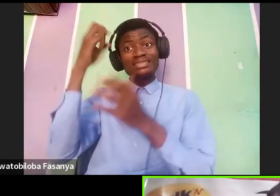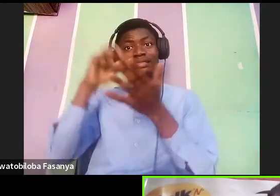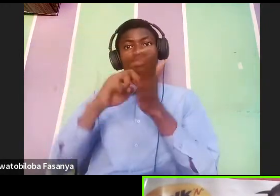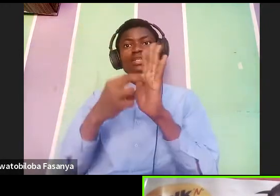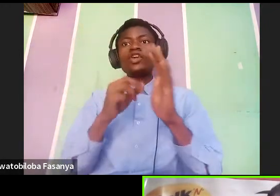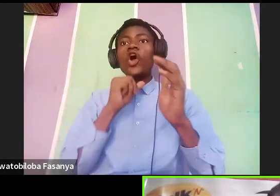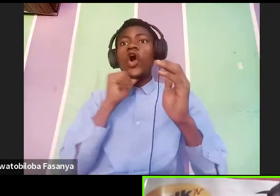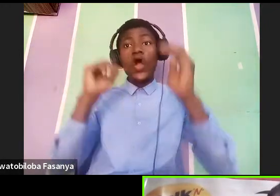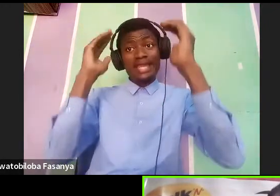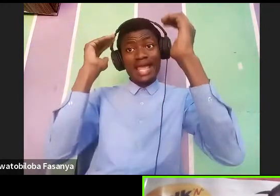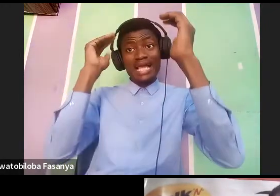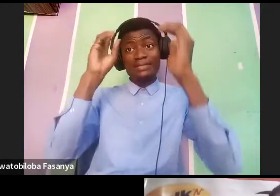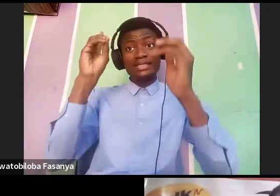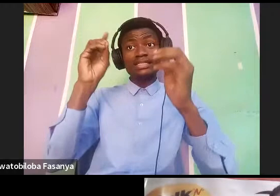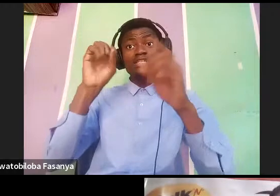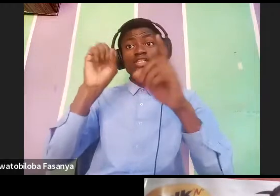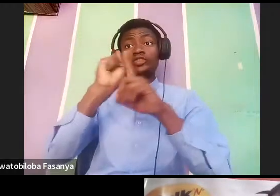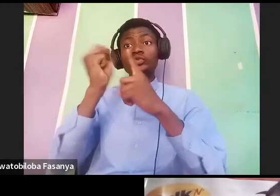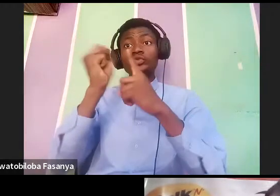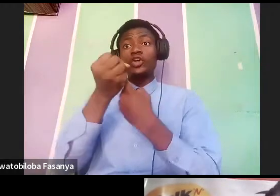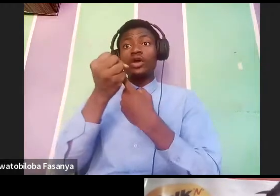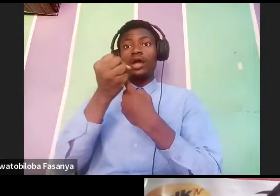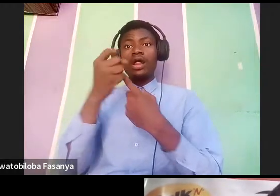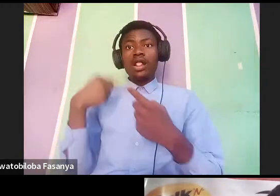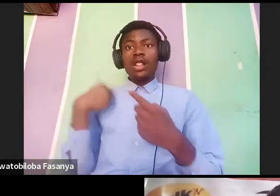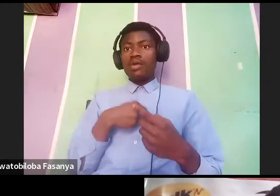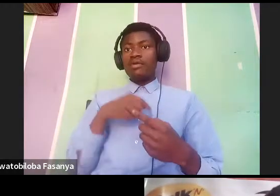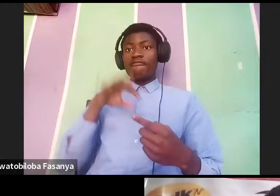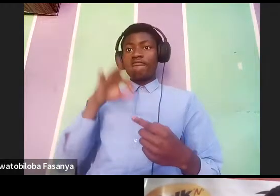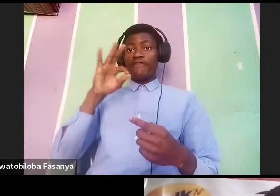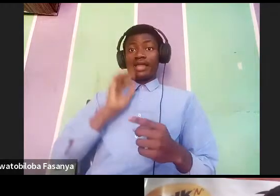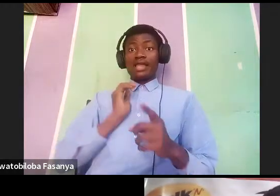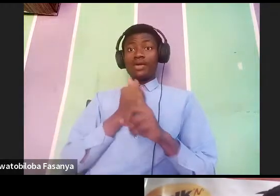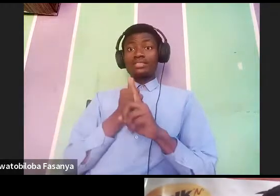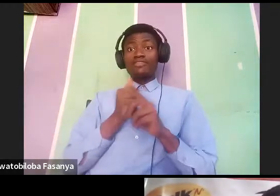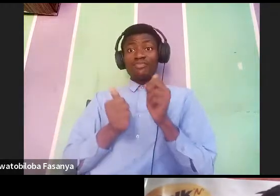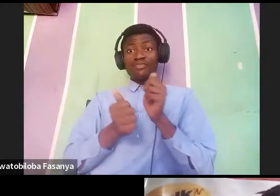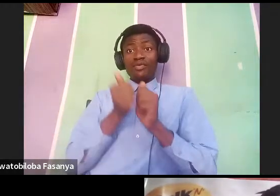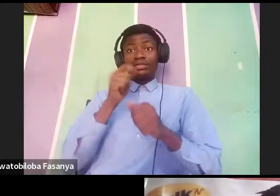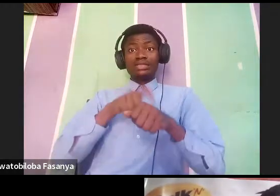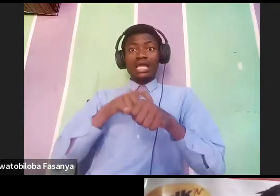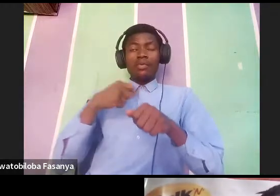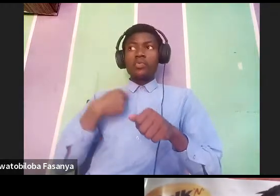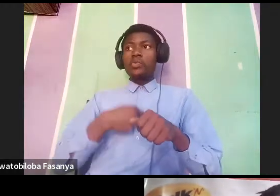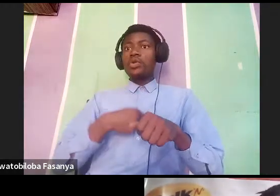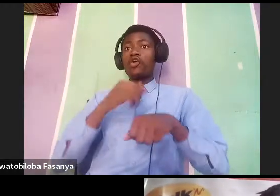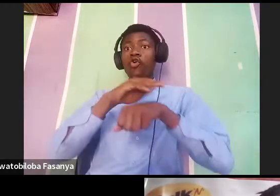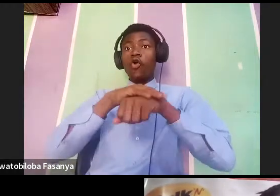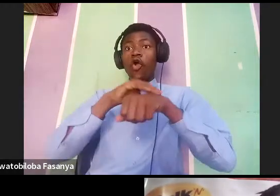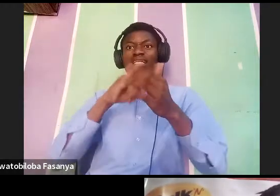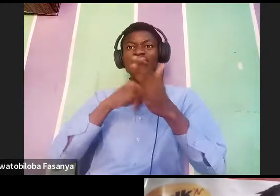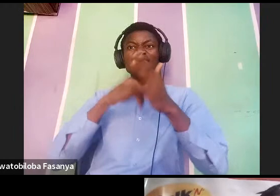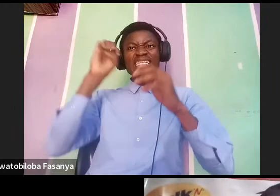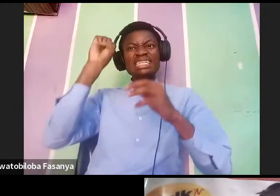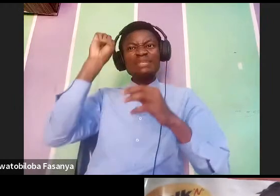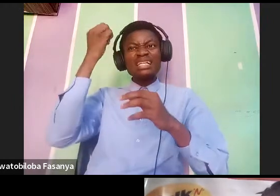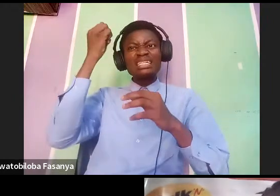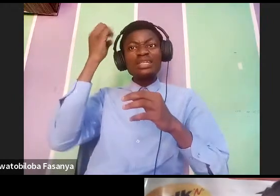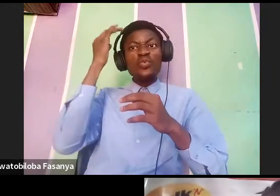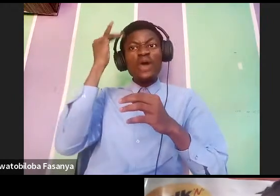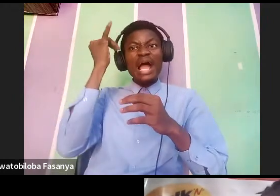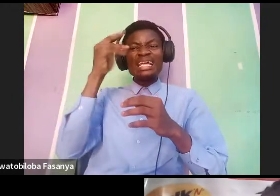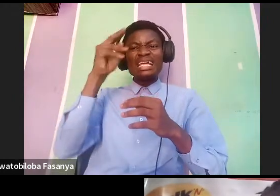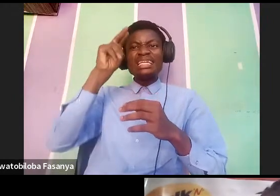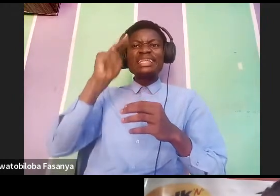ourselves, and most times it's called emergency because immediate action needs to be taken. If immediate action is not taken, of course, there could